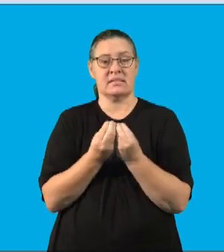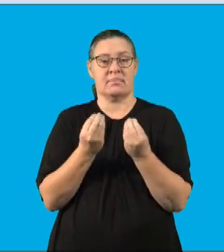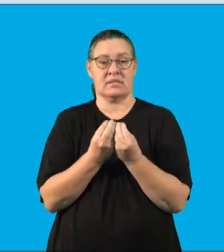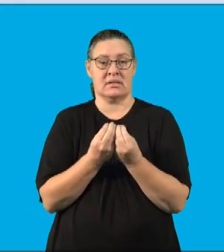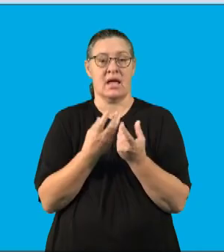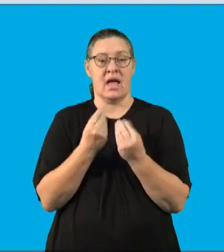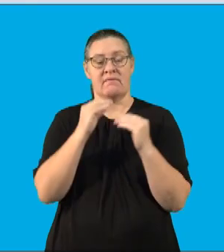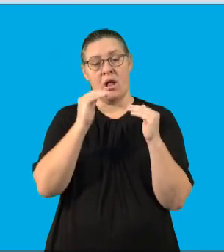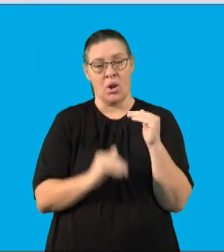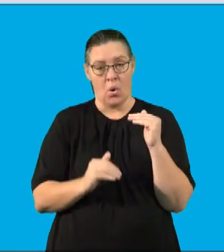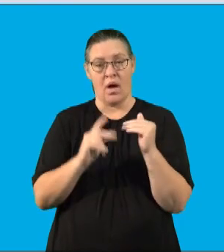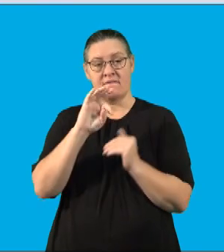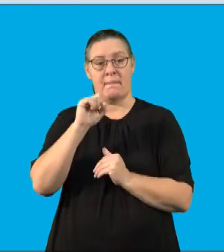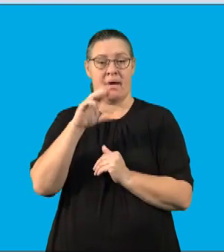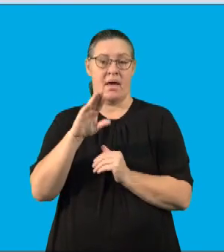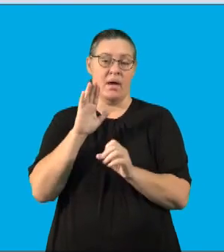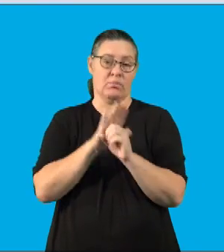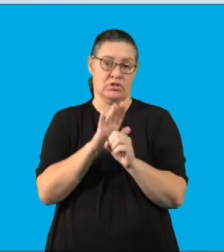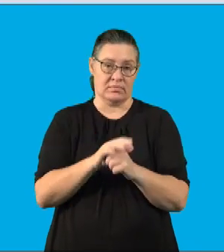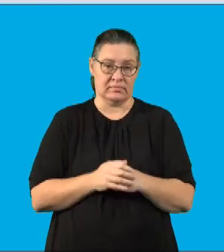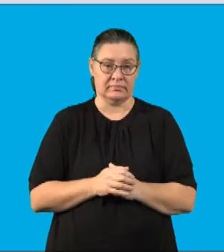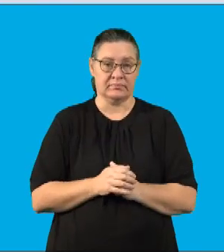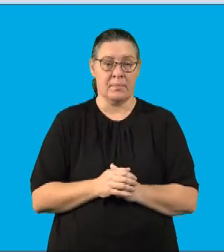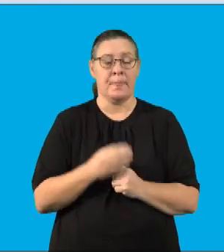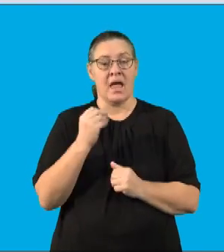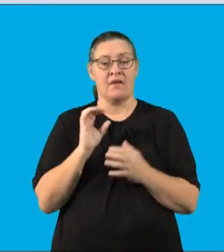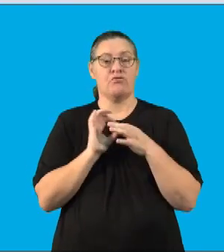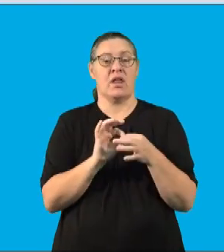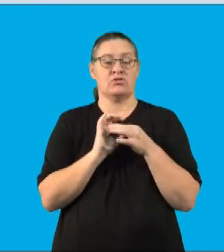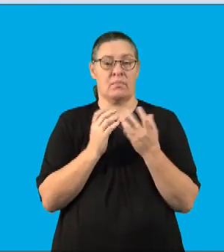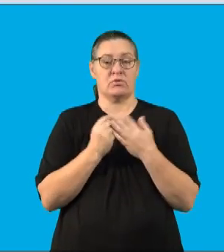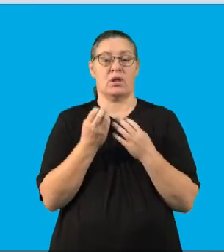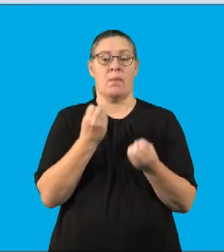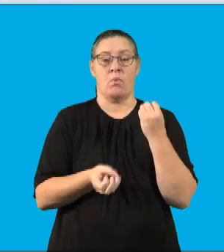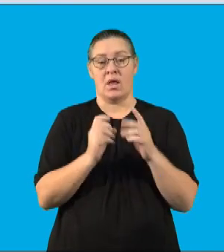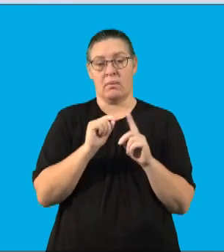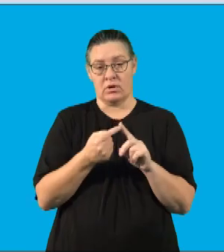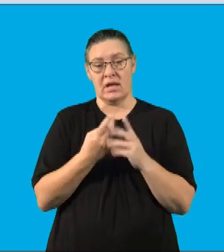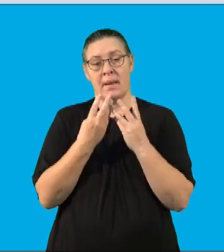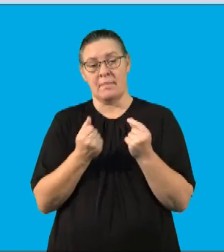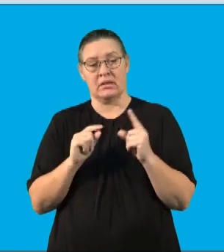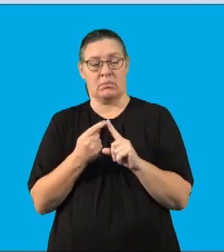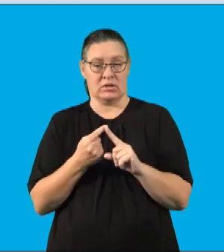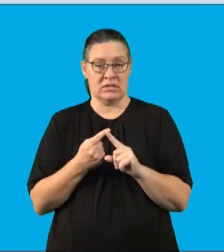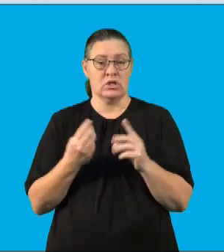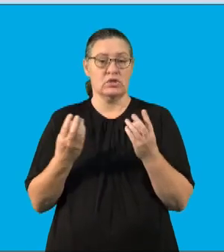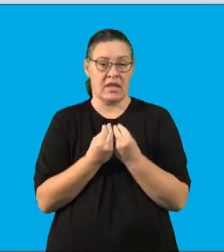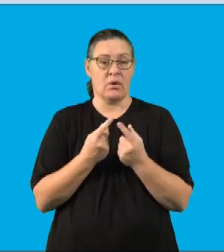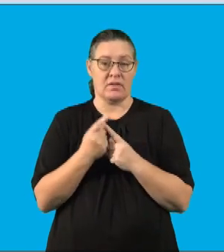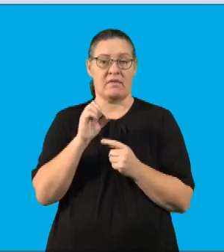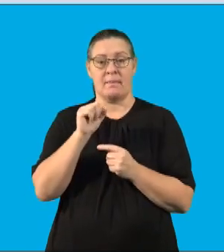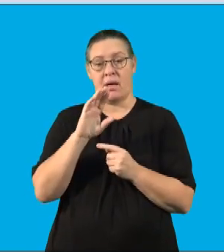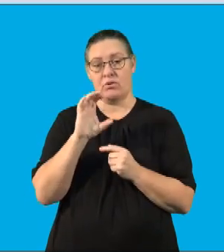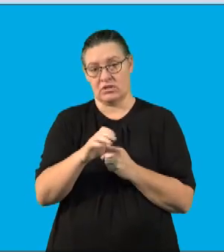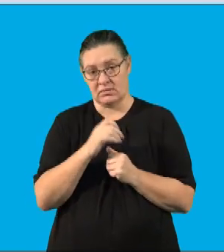the substance must have a lower vapor pressure. So remember we said there is a relationship between the boiling point and melting point together with the vapor